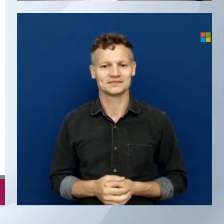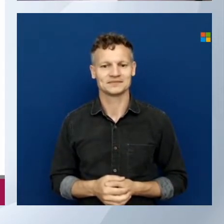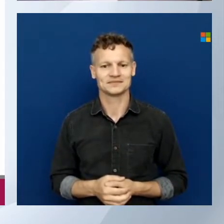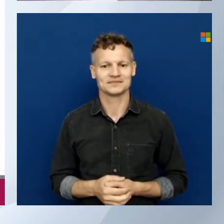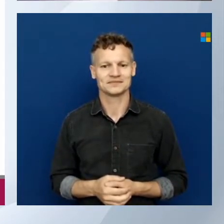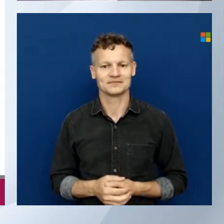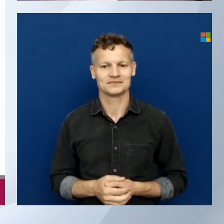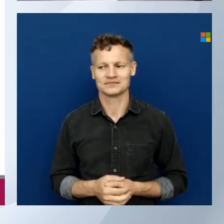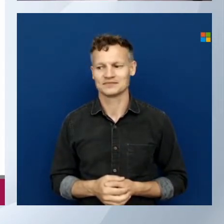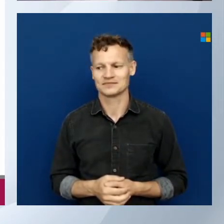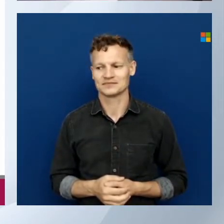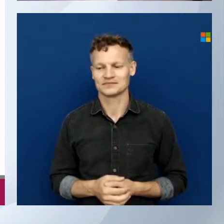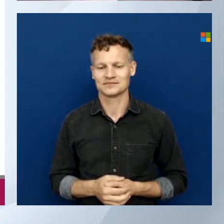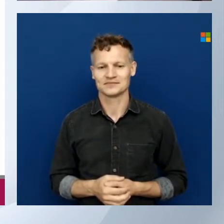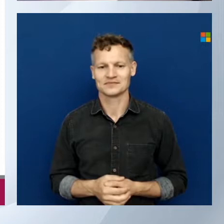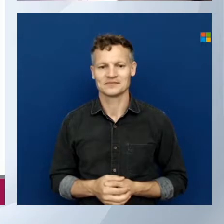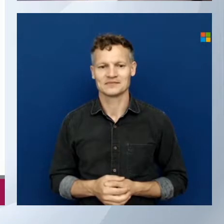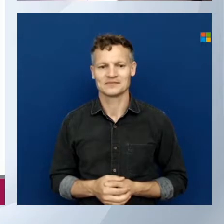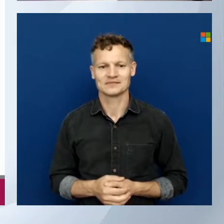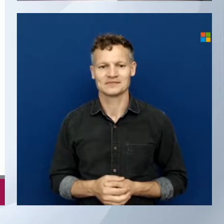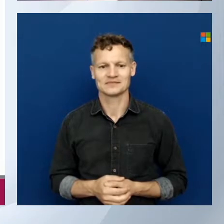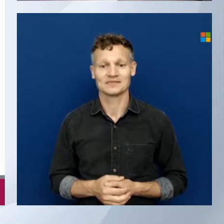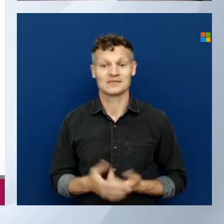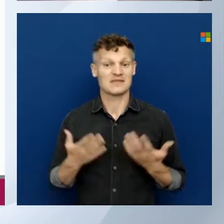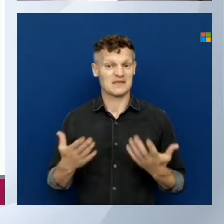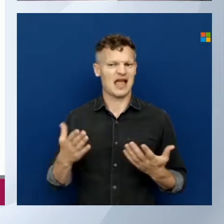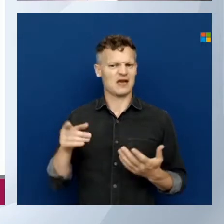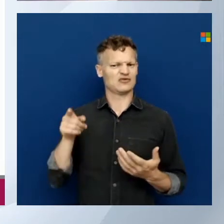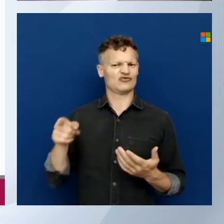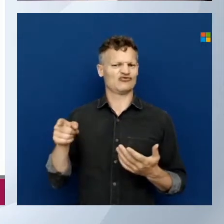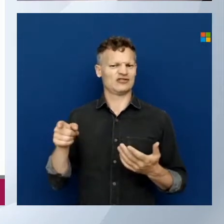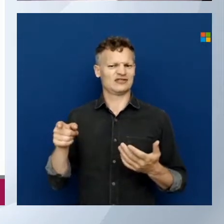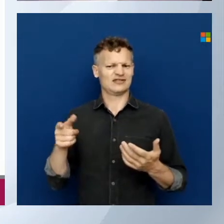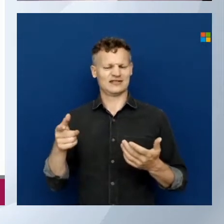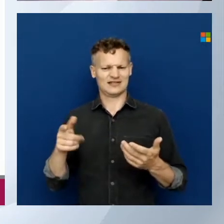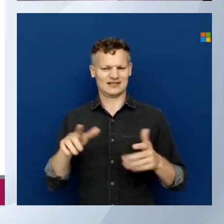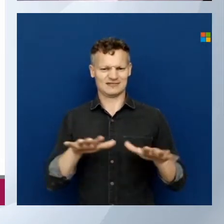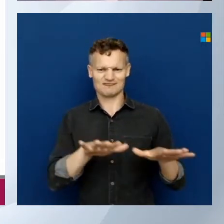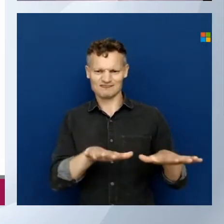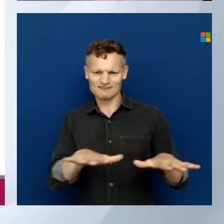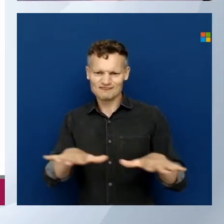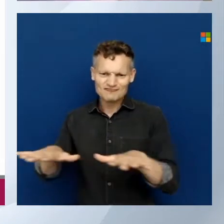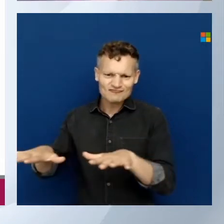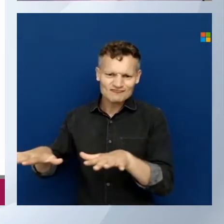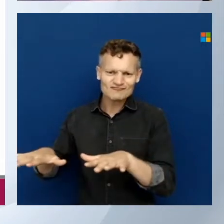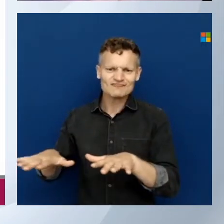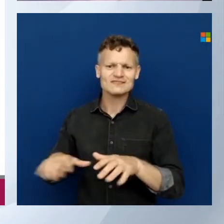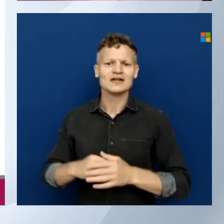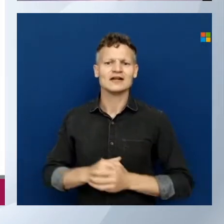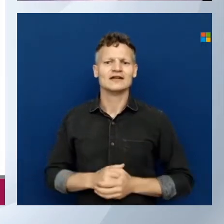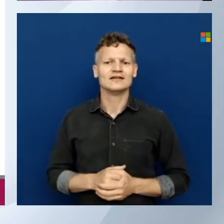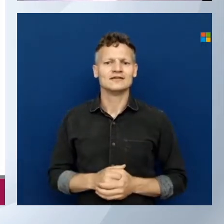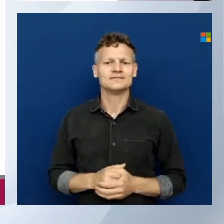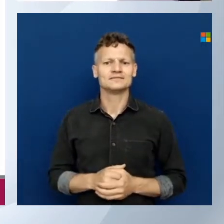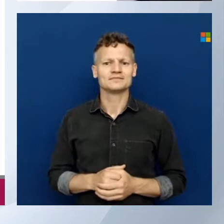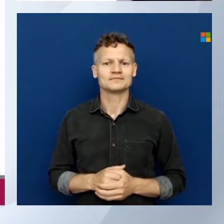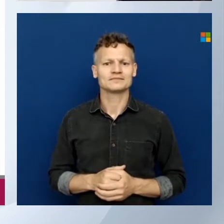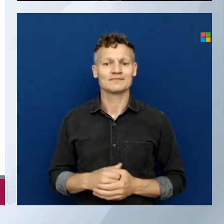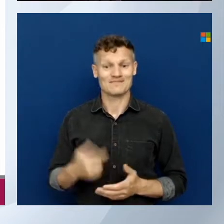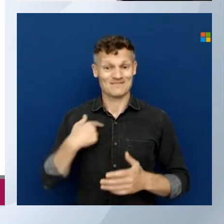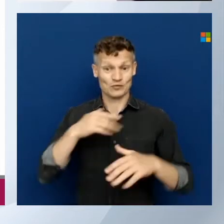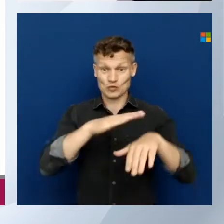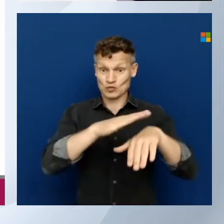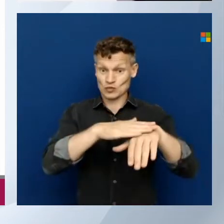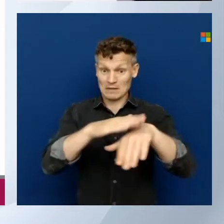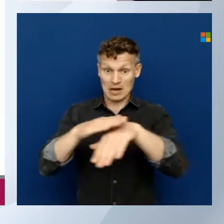So while Esther adjusts, I just want to remind everyone that we have a code of